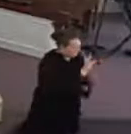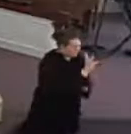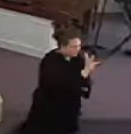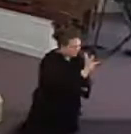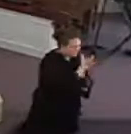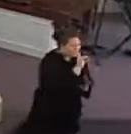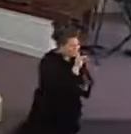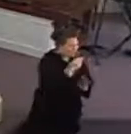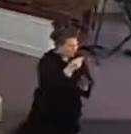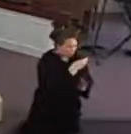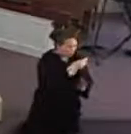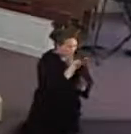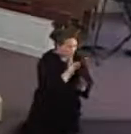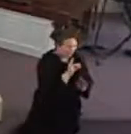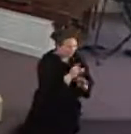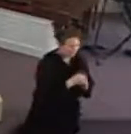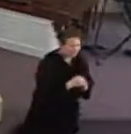8.